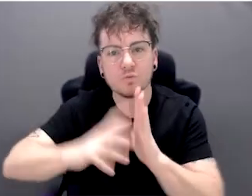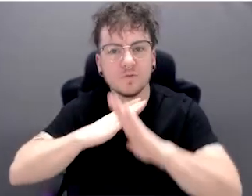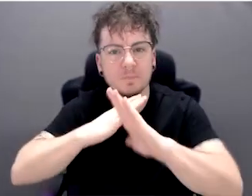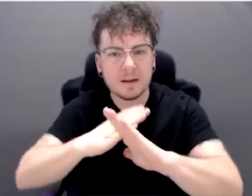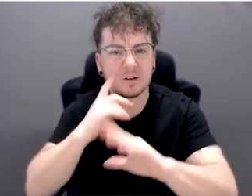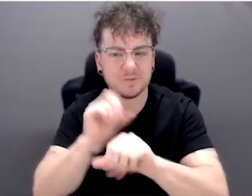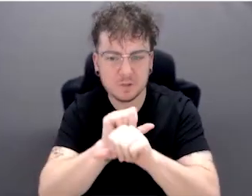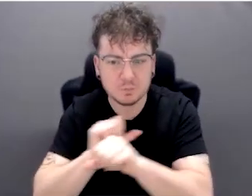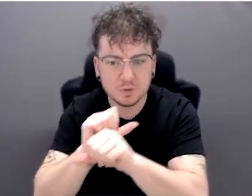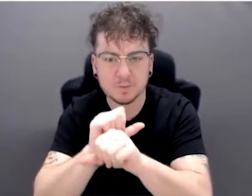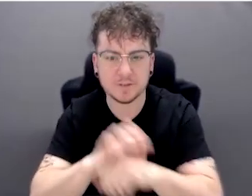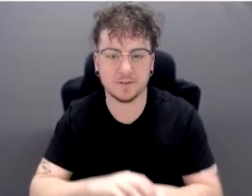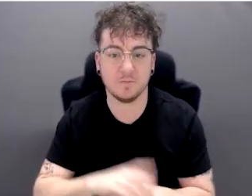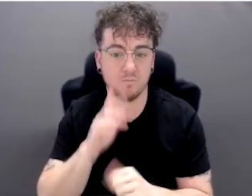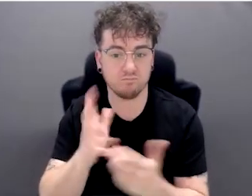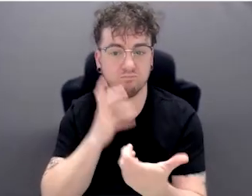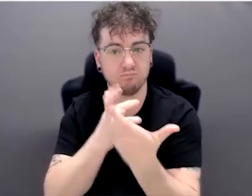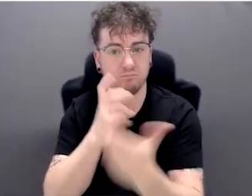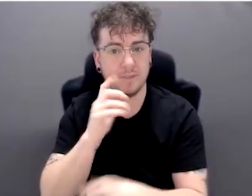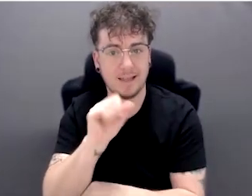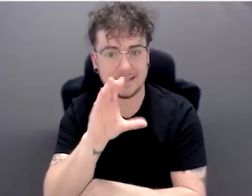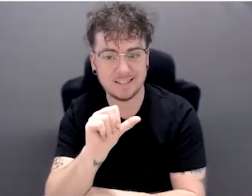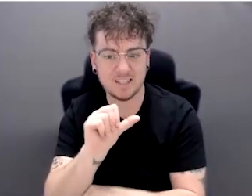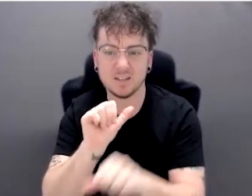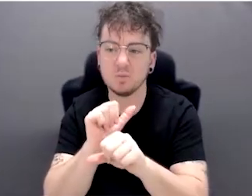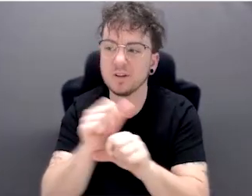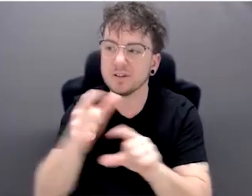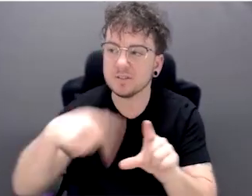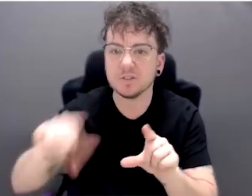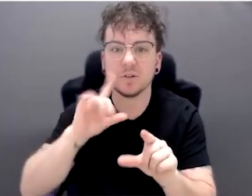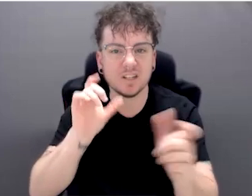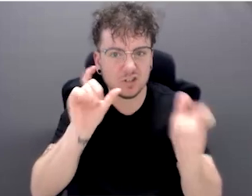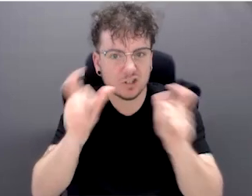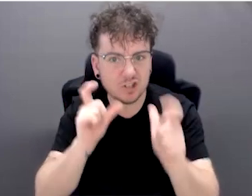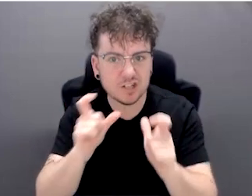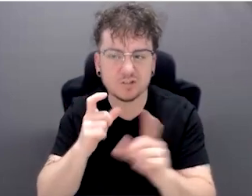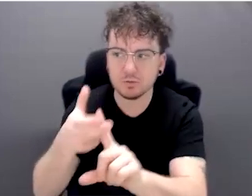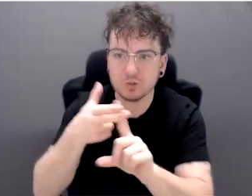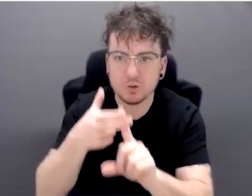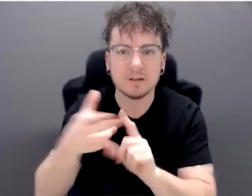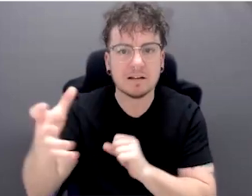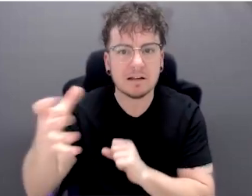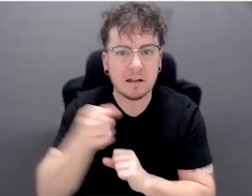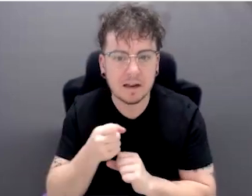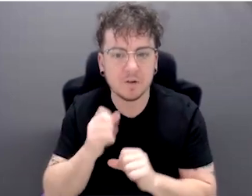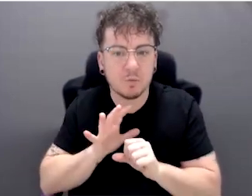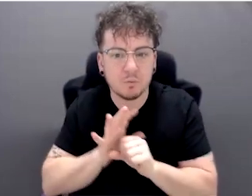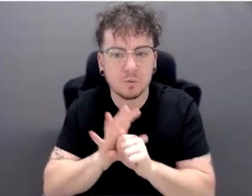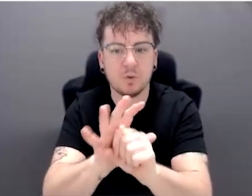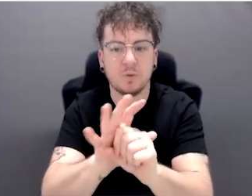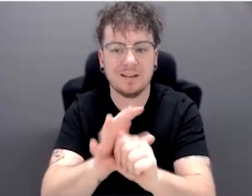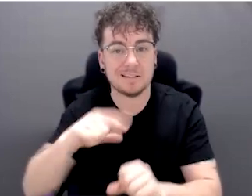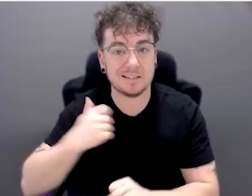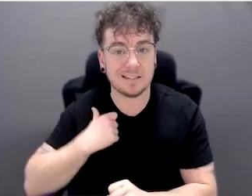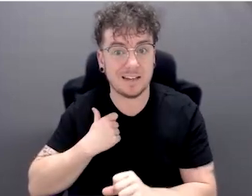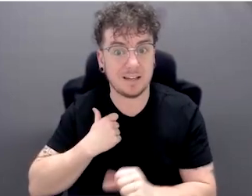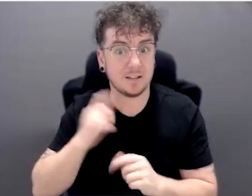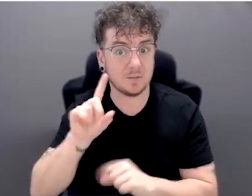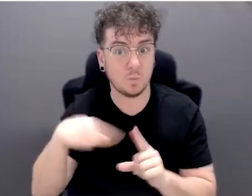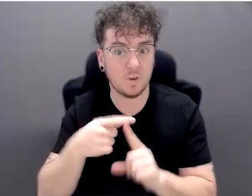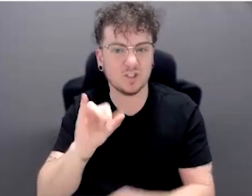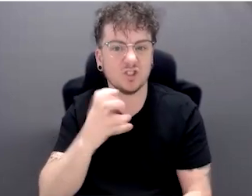To comply with the ACA, employers will need to adapt in recruiting, hiring, and promoting these Canadians by January 1st,